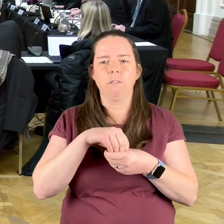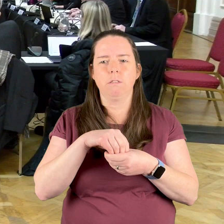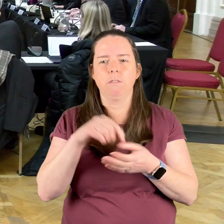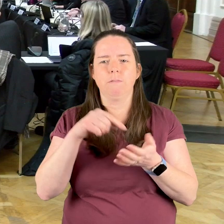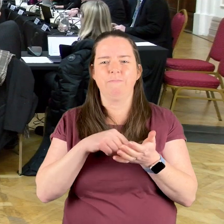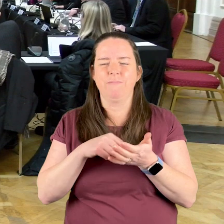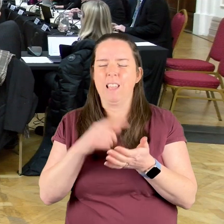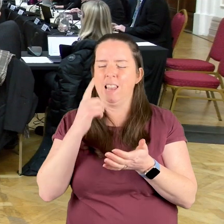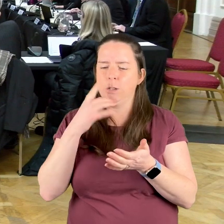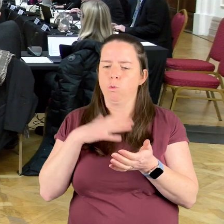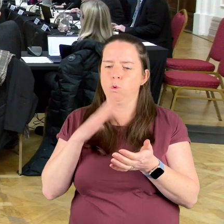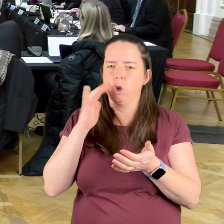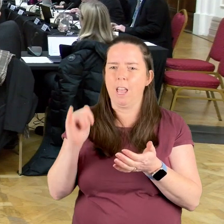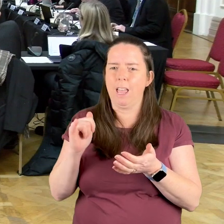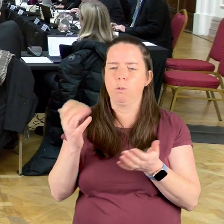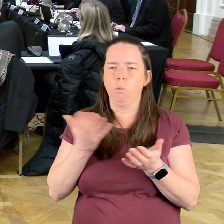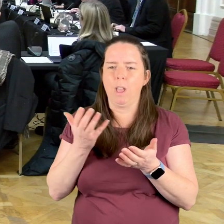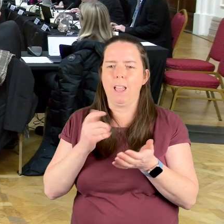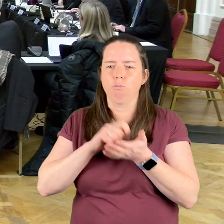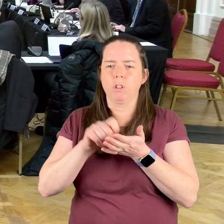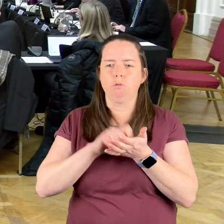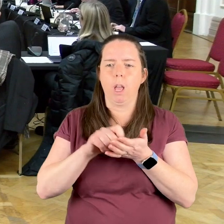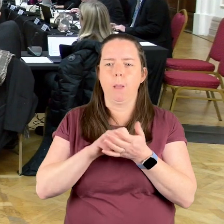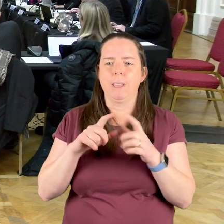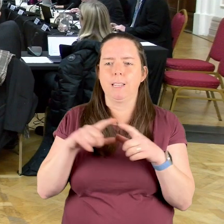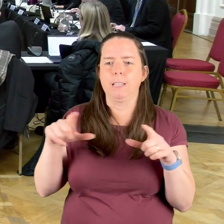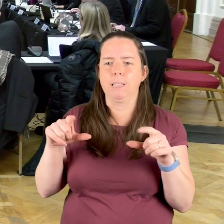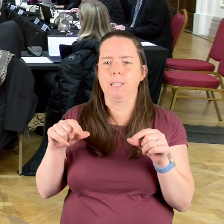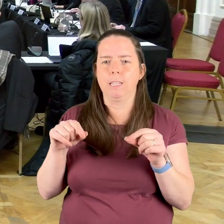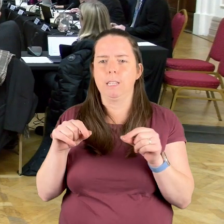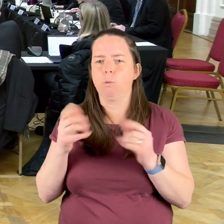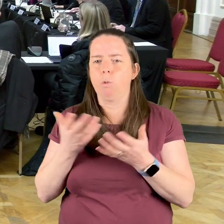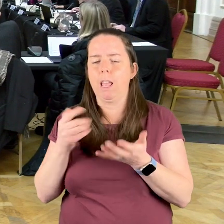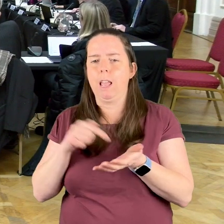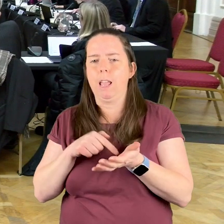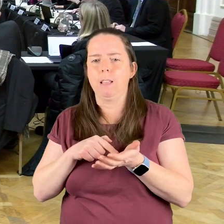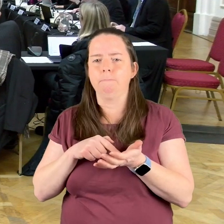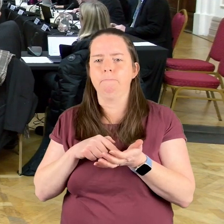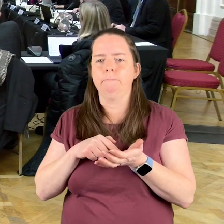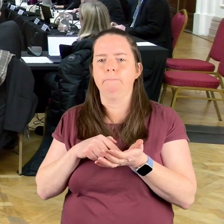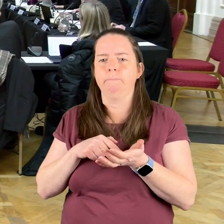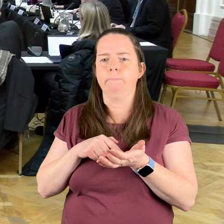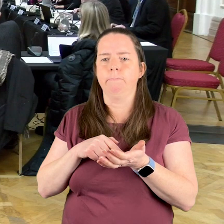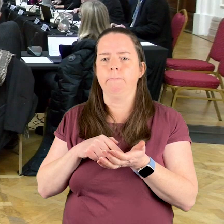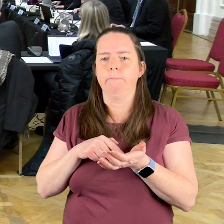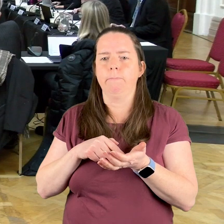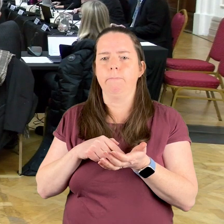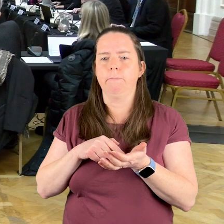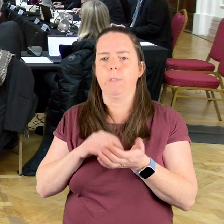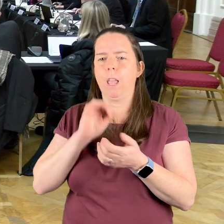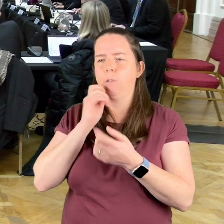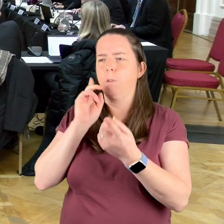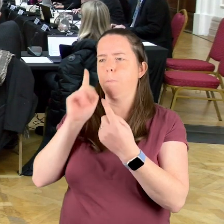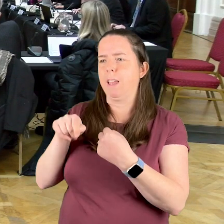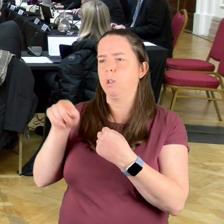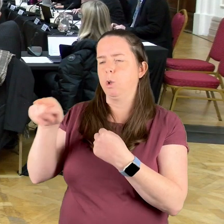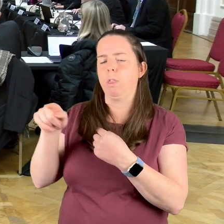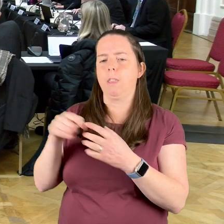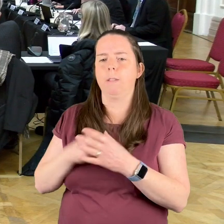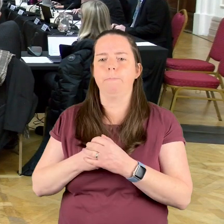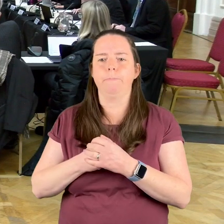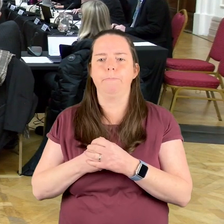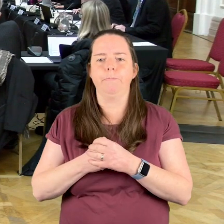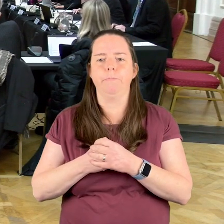Oh, sorry, thank you. I think the prescribing budget is sat in the place budgets. I need to check where prescribing thank is sat. Okay. I can come back to you on that, Nicola.